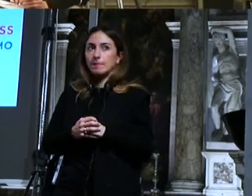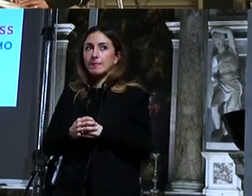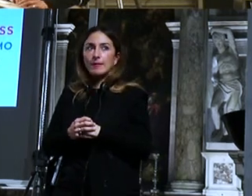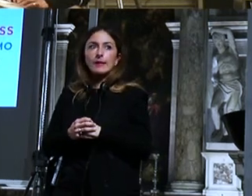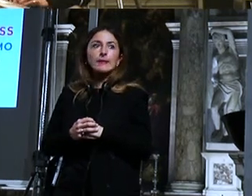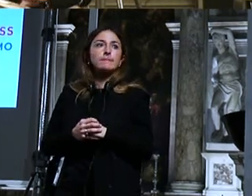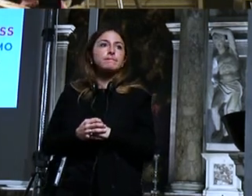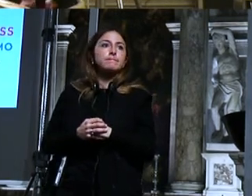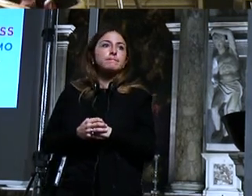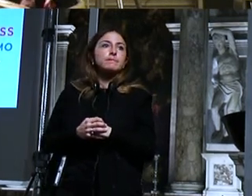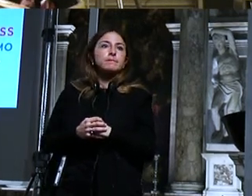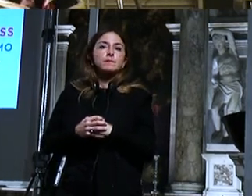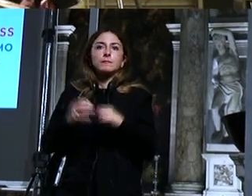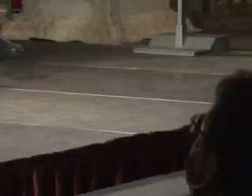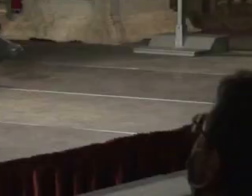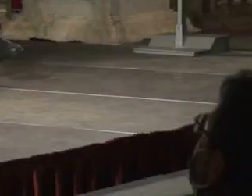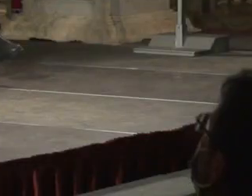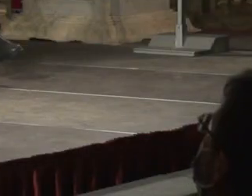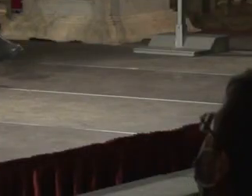Yeah.